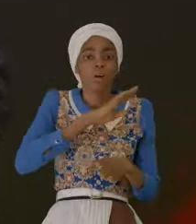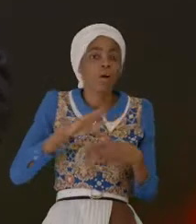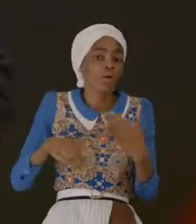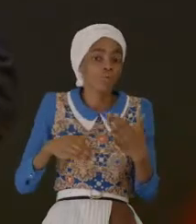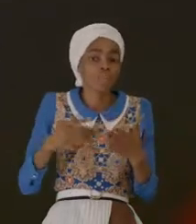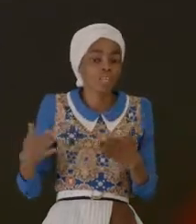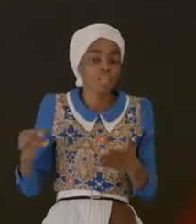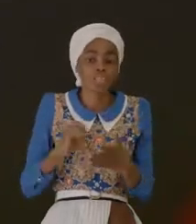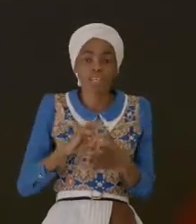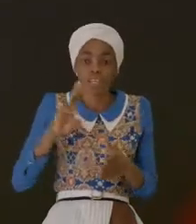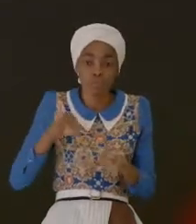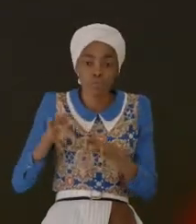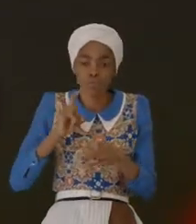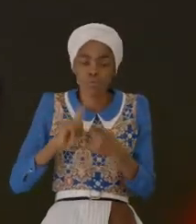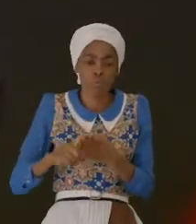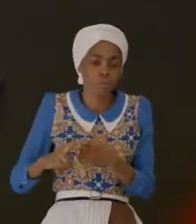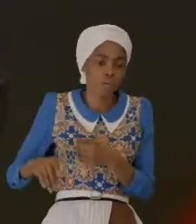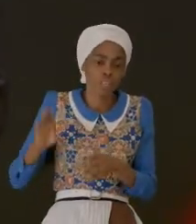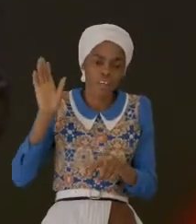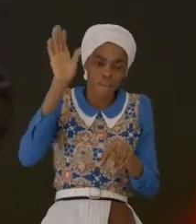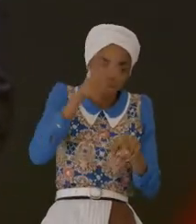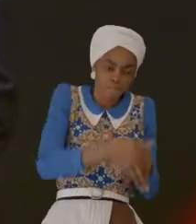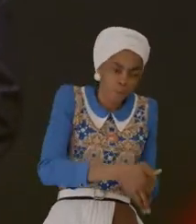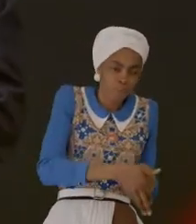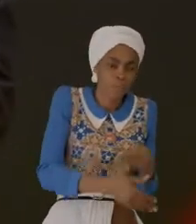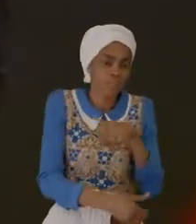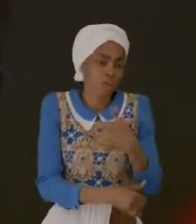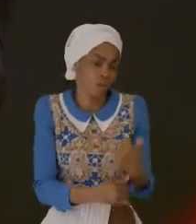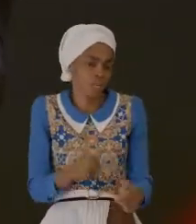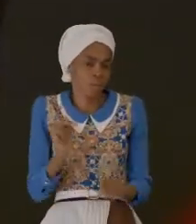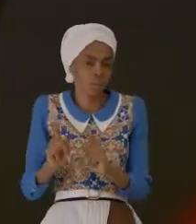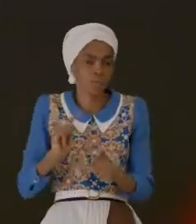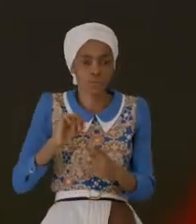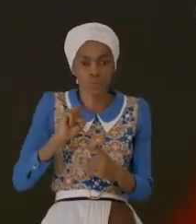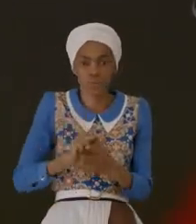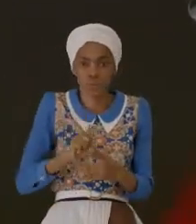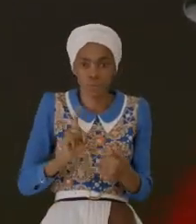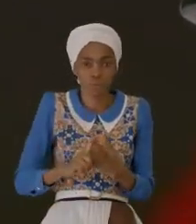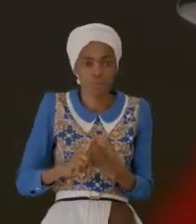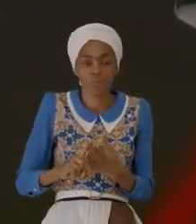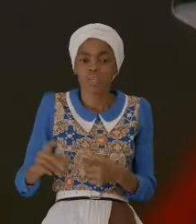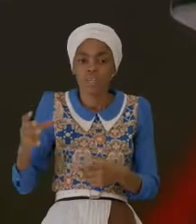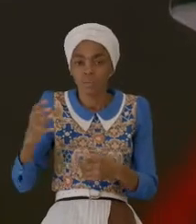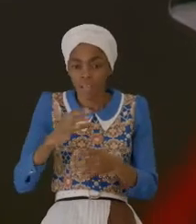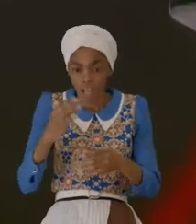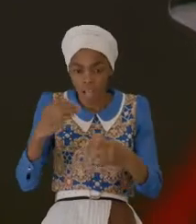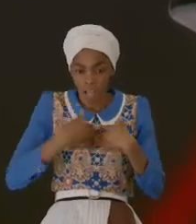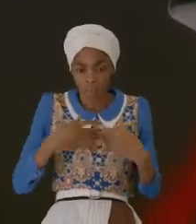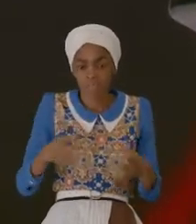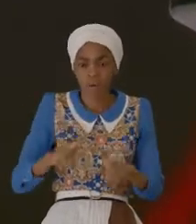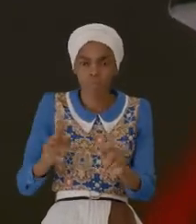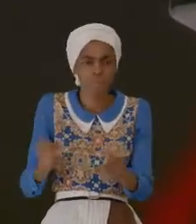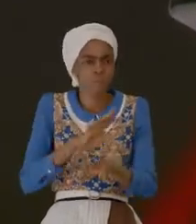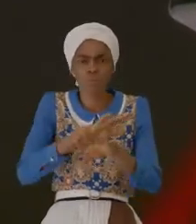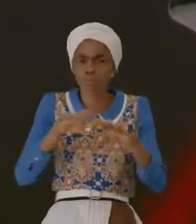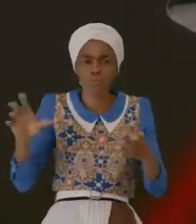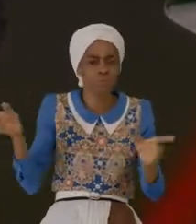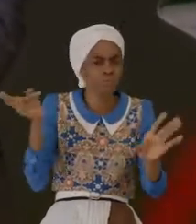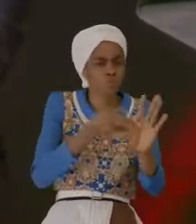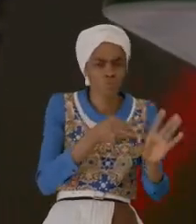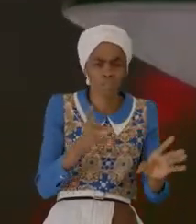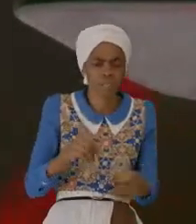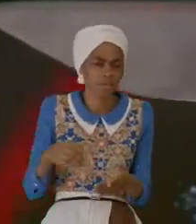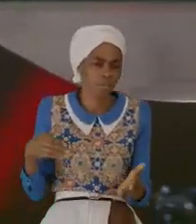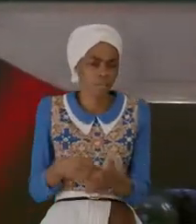down another person so that they can take his place you don't have anything to do with that anymore because now